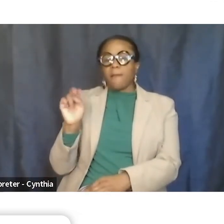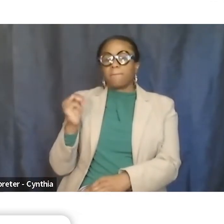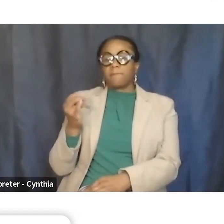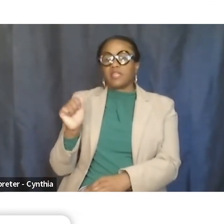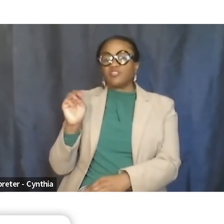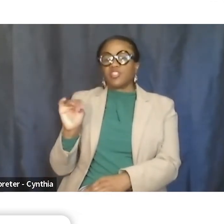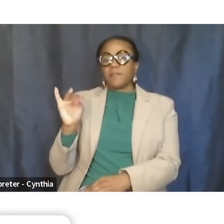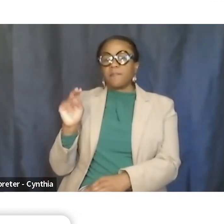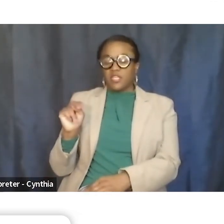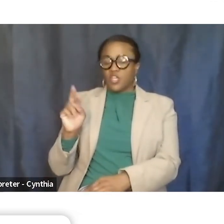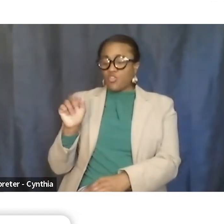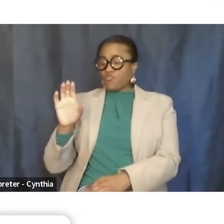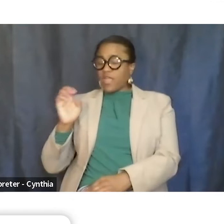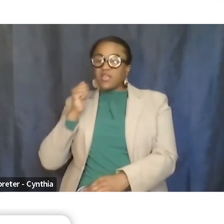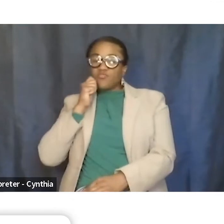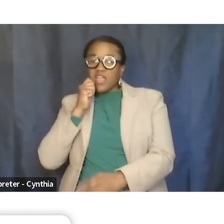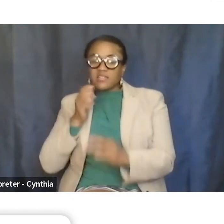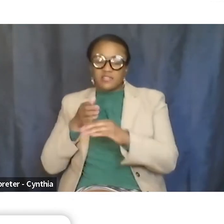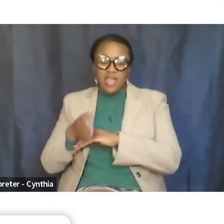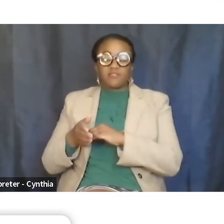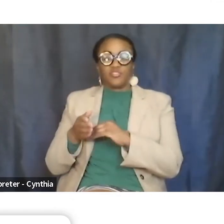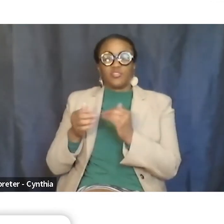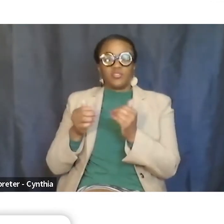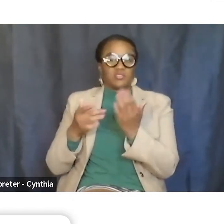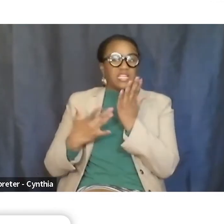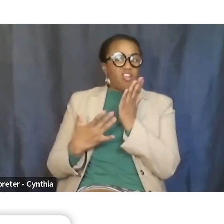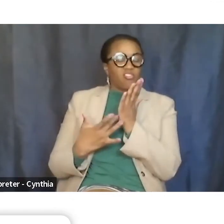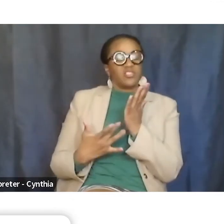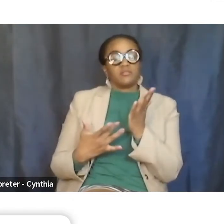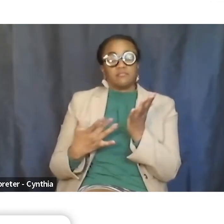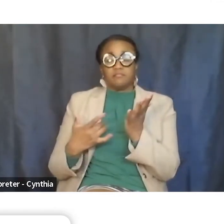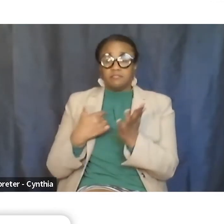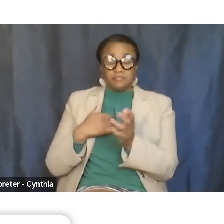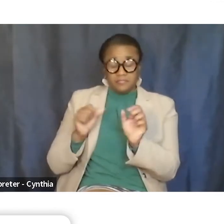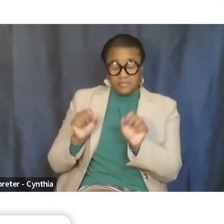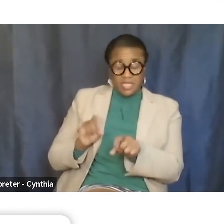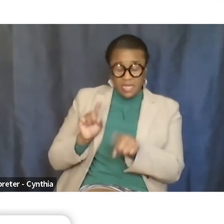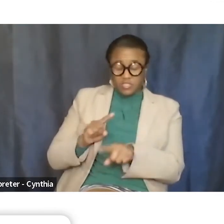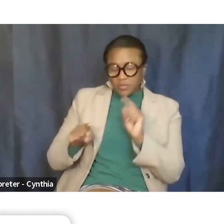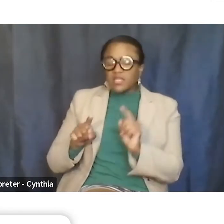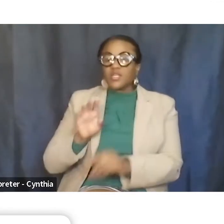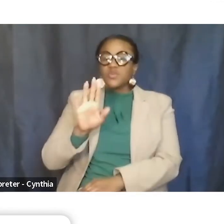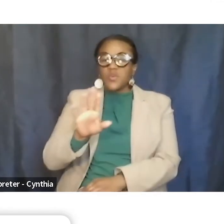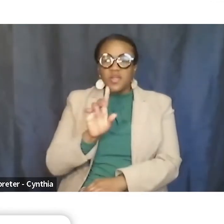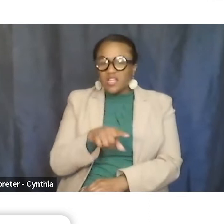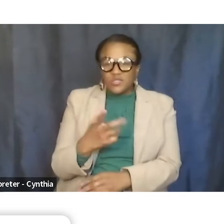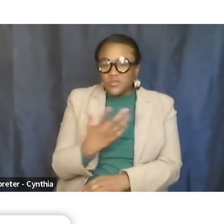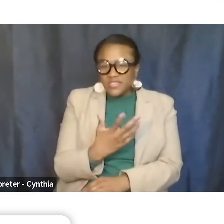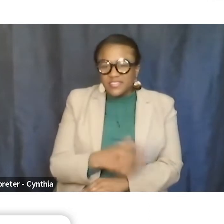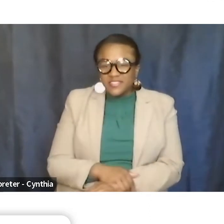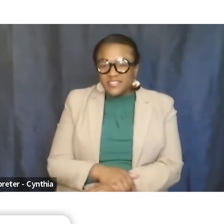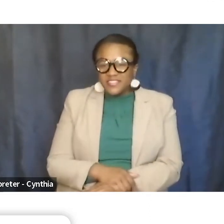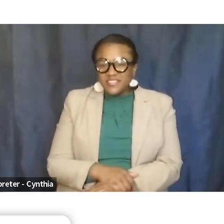After Technology. In your own words, I can answer this question, obviously, but what would be your answer to that